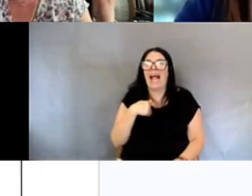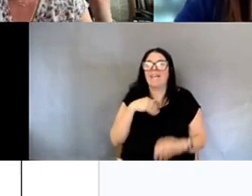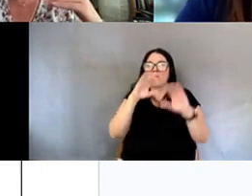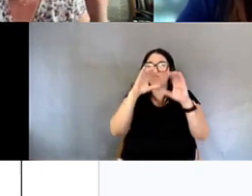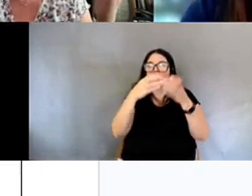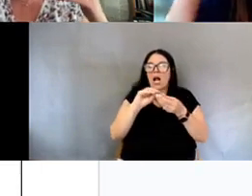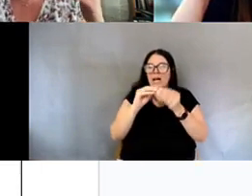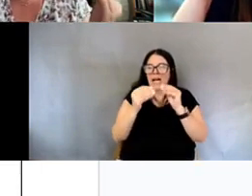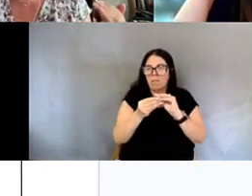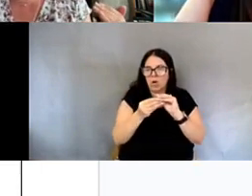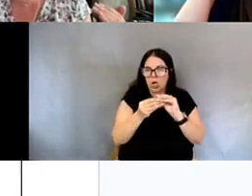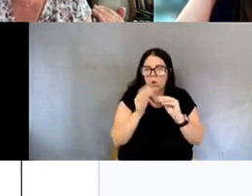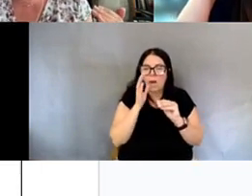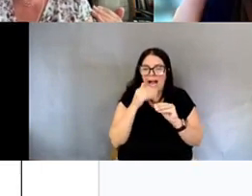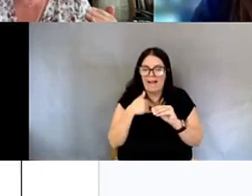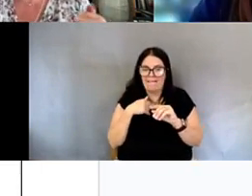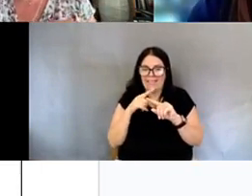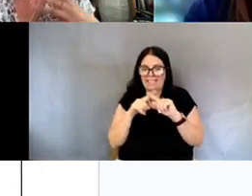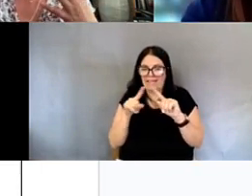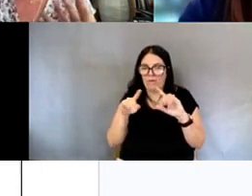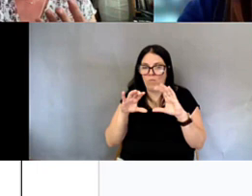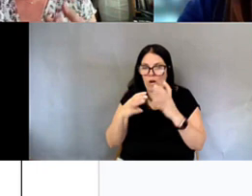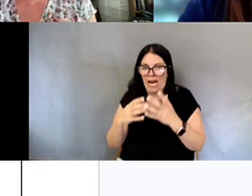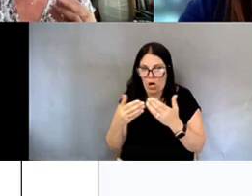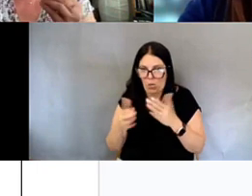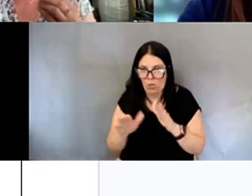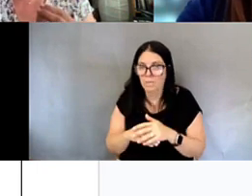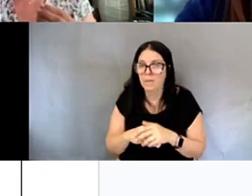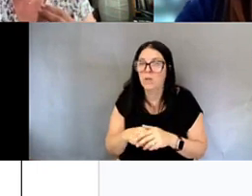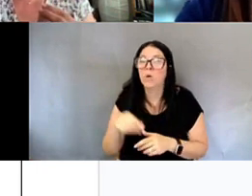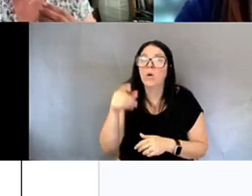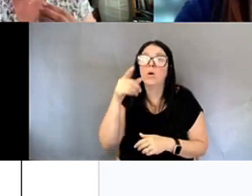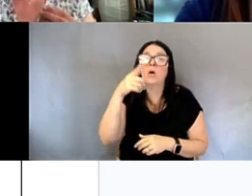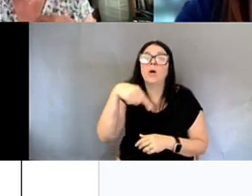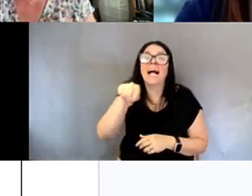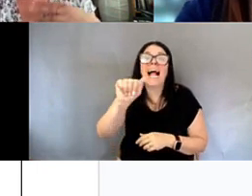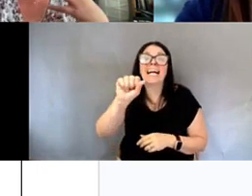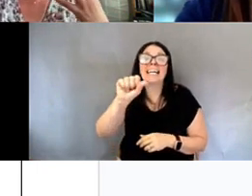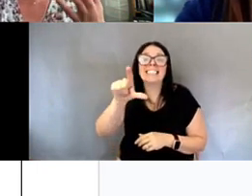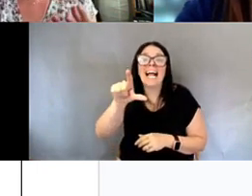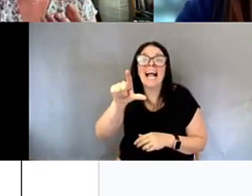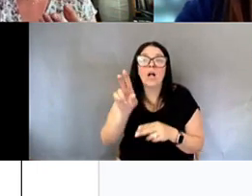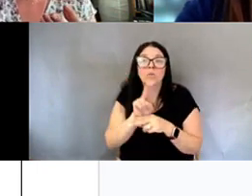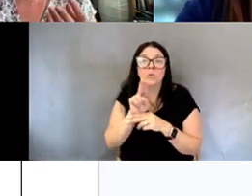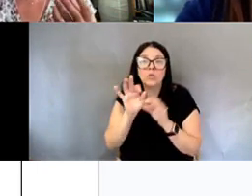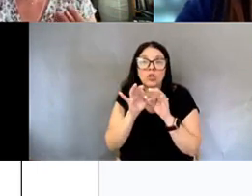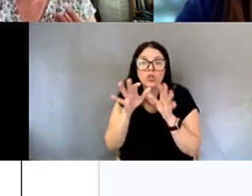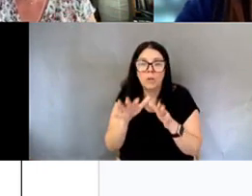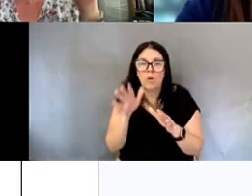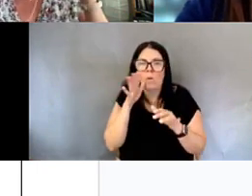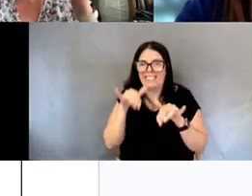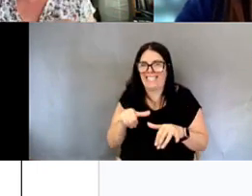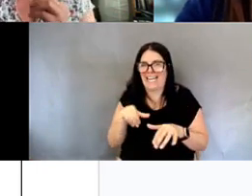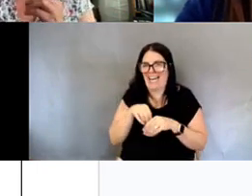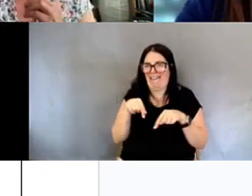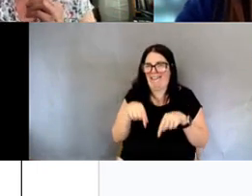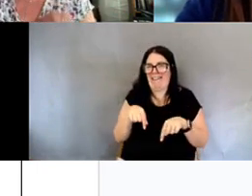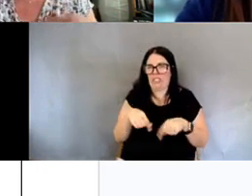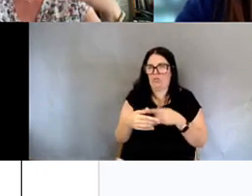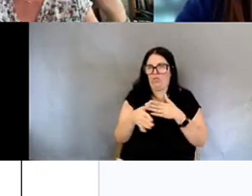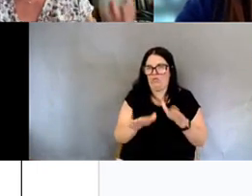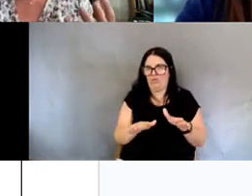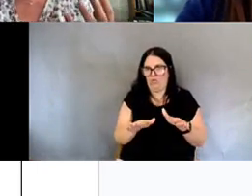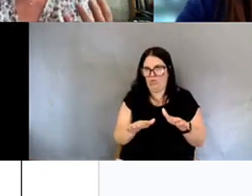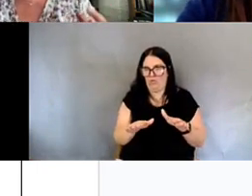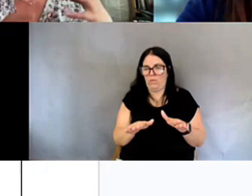you will have different breakout rooms. Those who need ASL interpretation or just want to stay with us in the main room, just stay in the main room